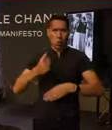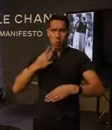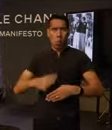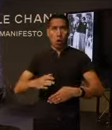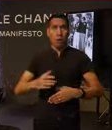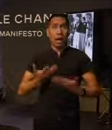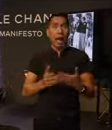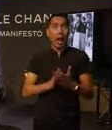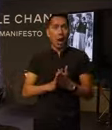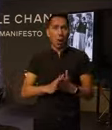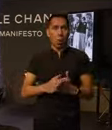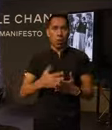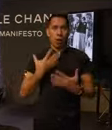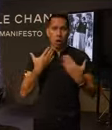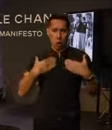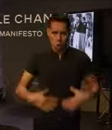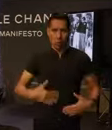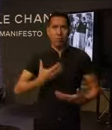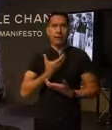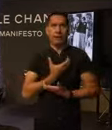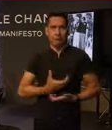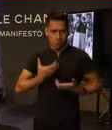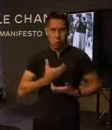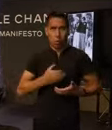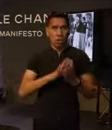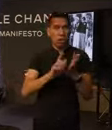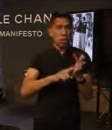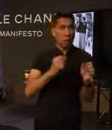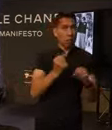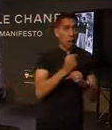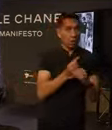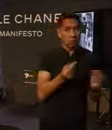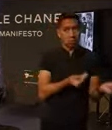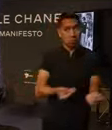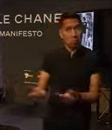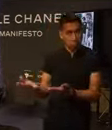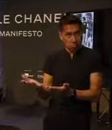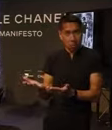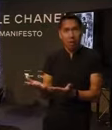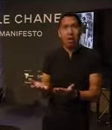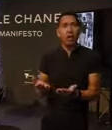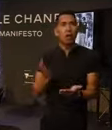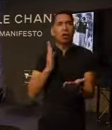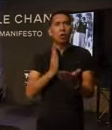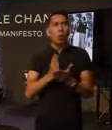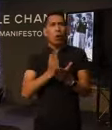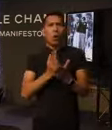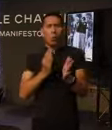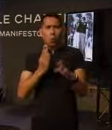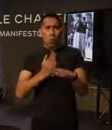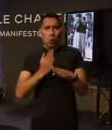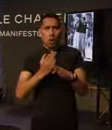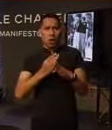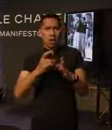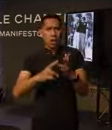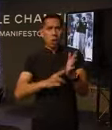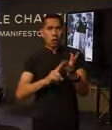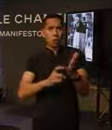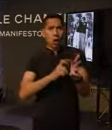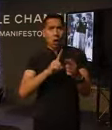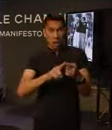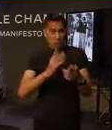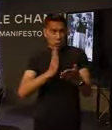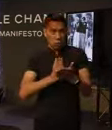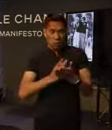comfortable clothing that Chanel provided. And although she worked in couture and it was very expensive,